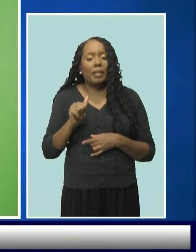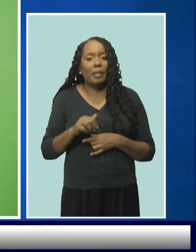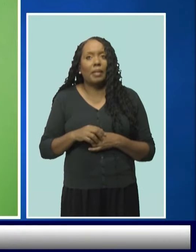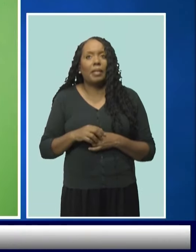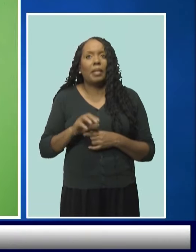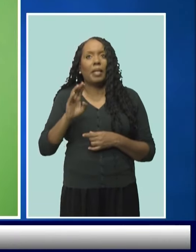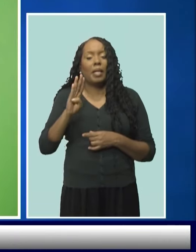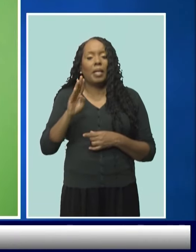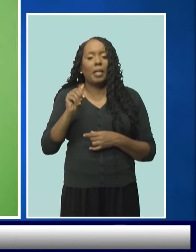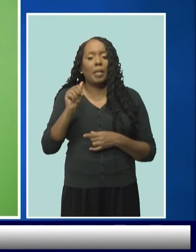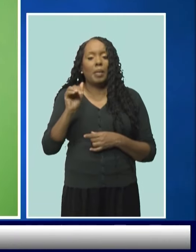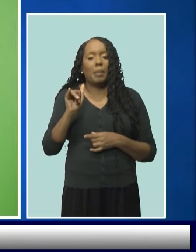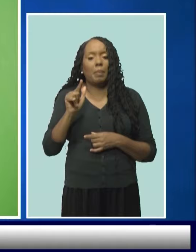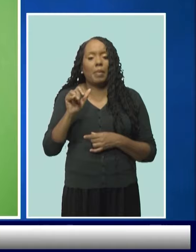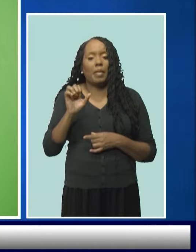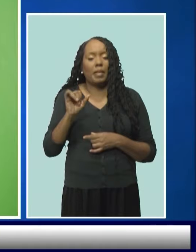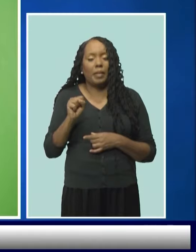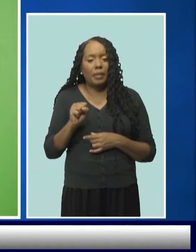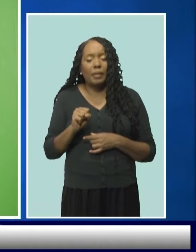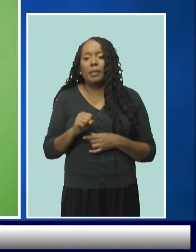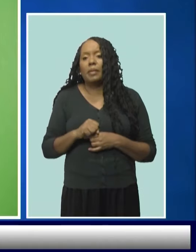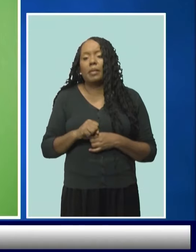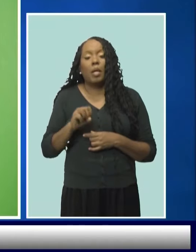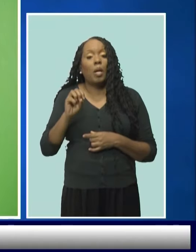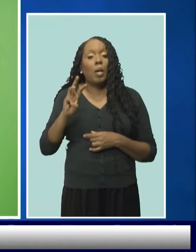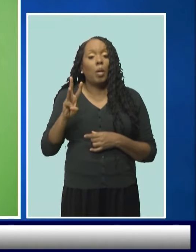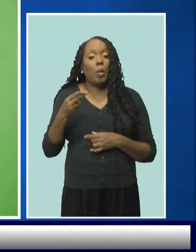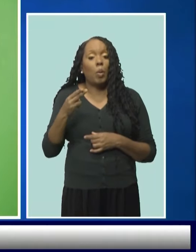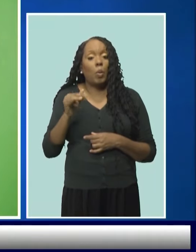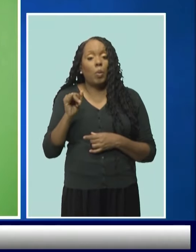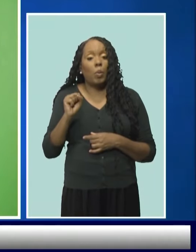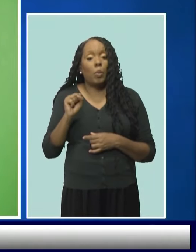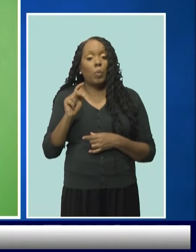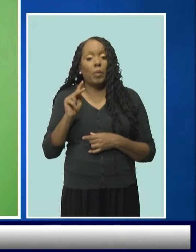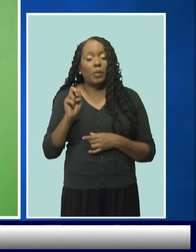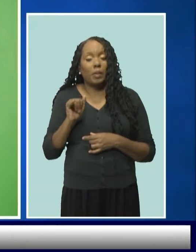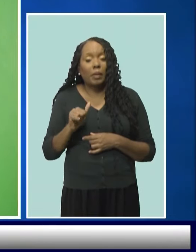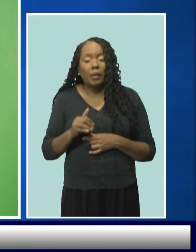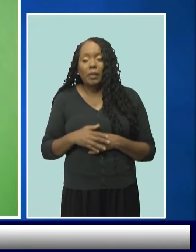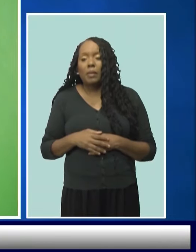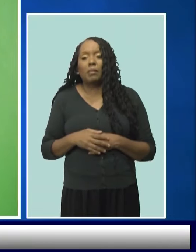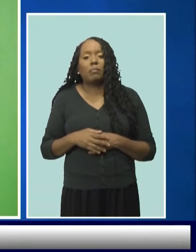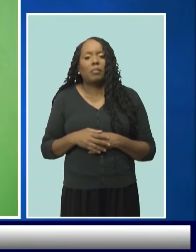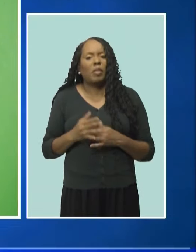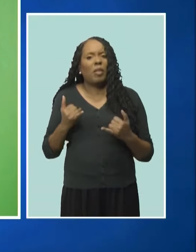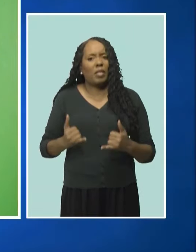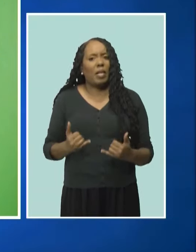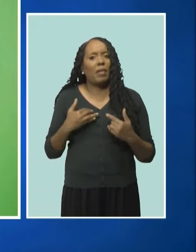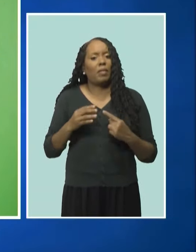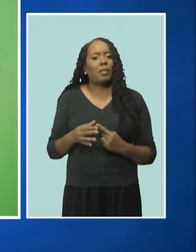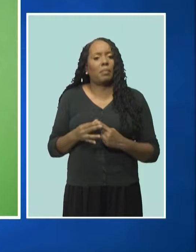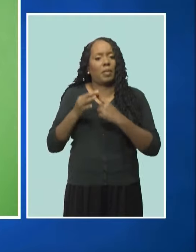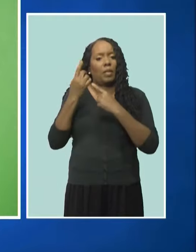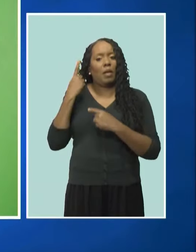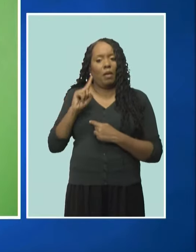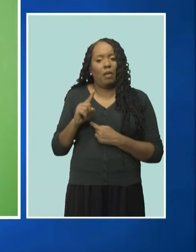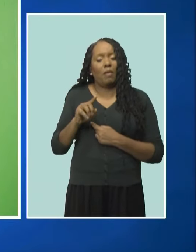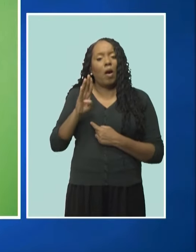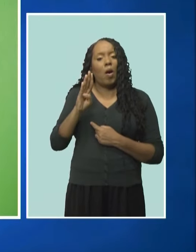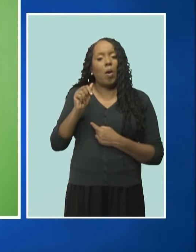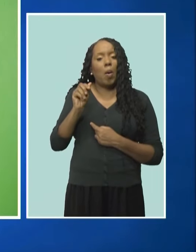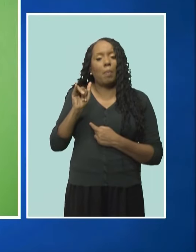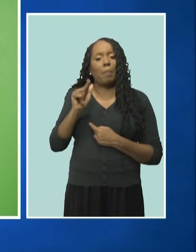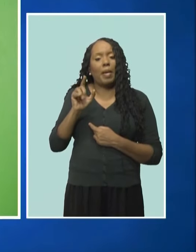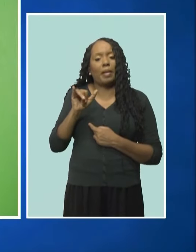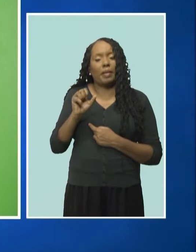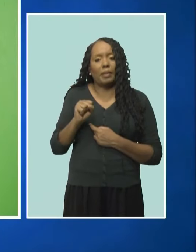enough, we actually have a Bailey special going on currently. And you also get to choose between the different types of chocolate.